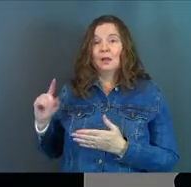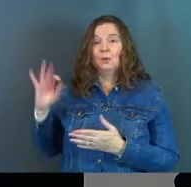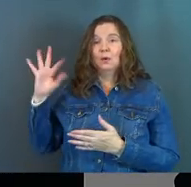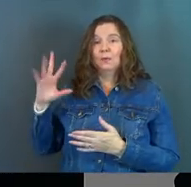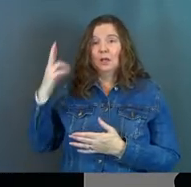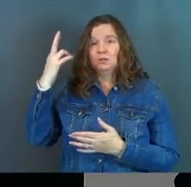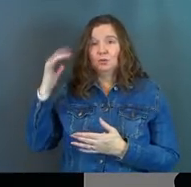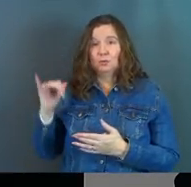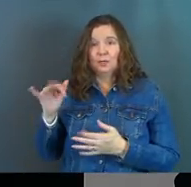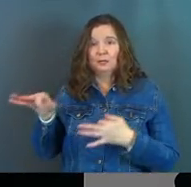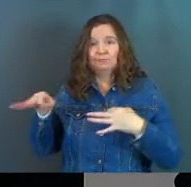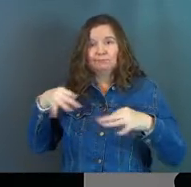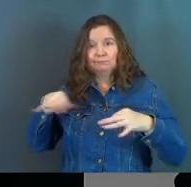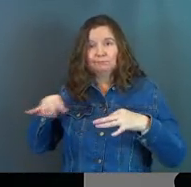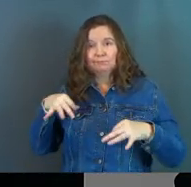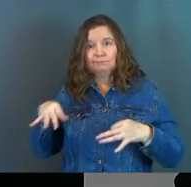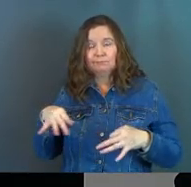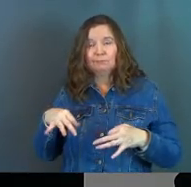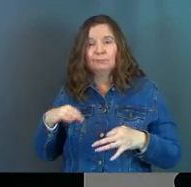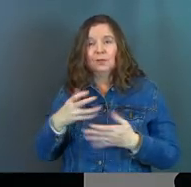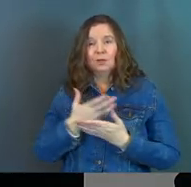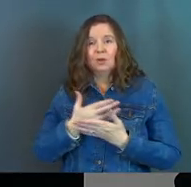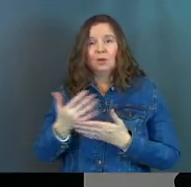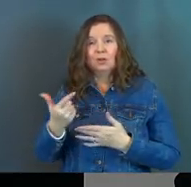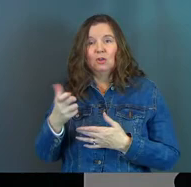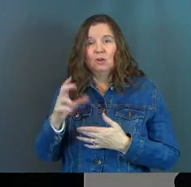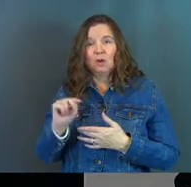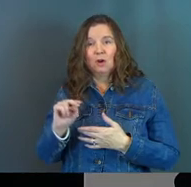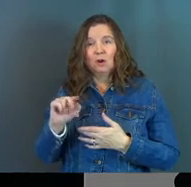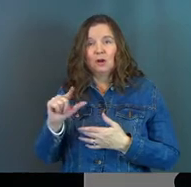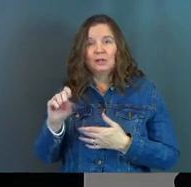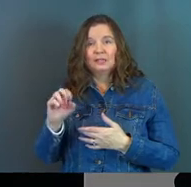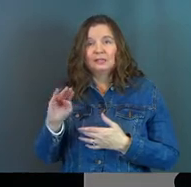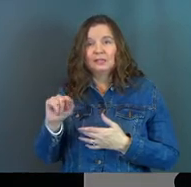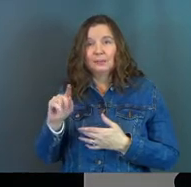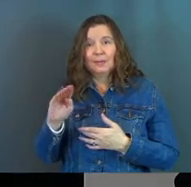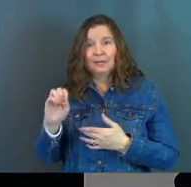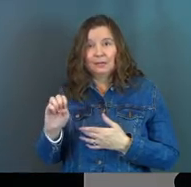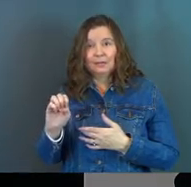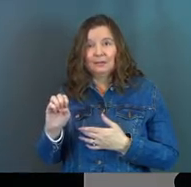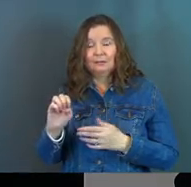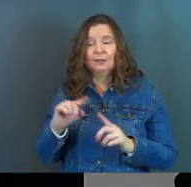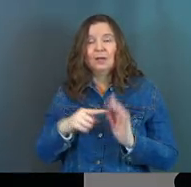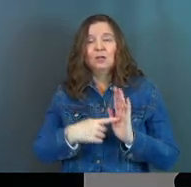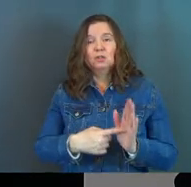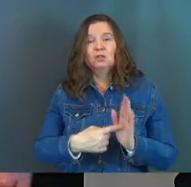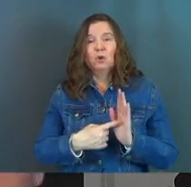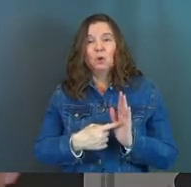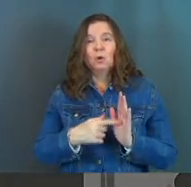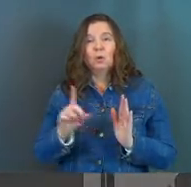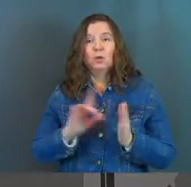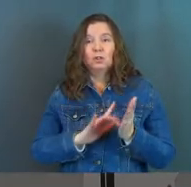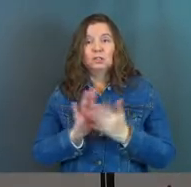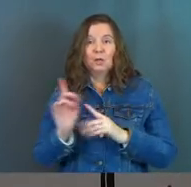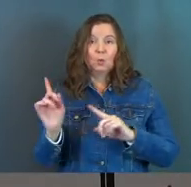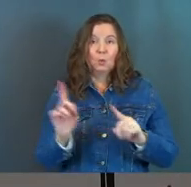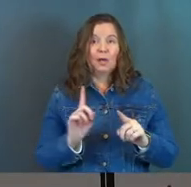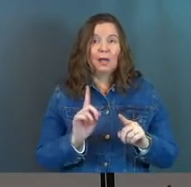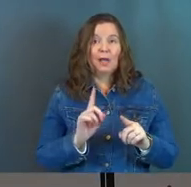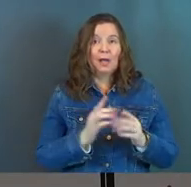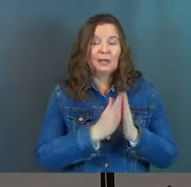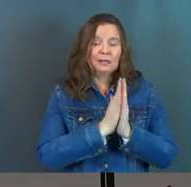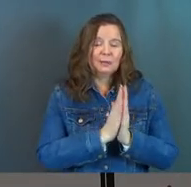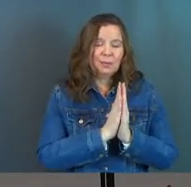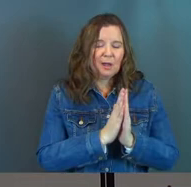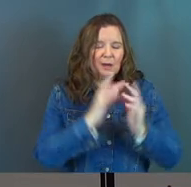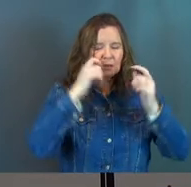Pastor Ricky walked us through the Garden of Gethsemane. Do you remember? And he showed us the garden where Jesus went and he sweat drops